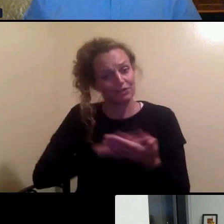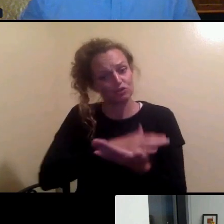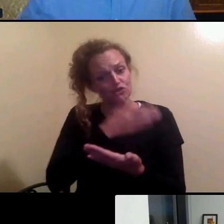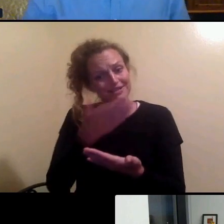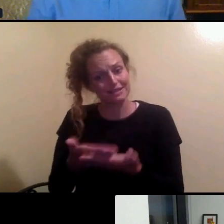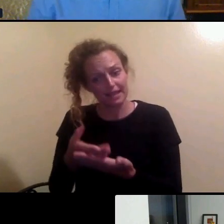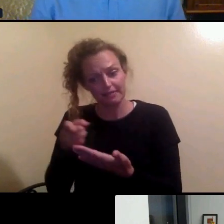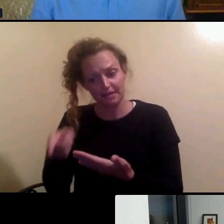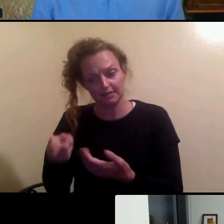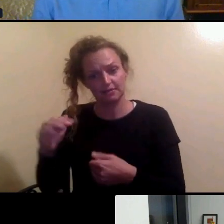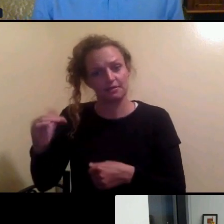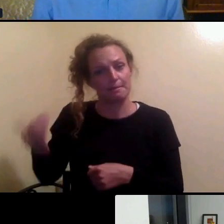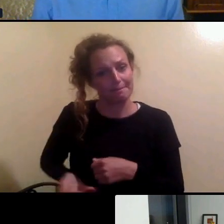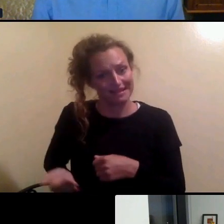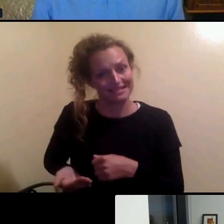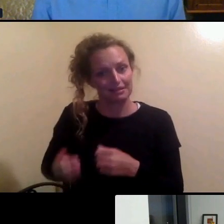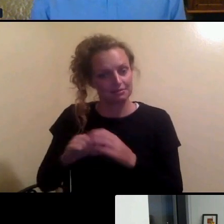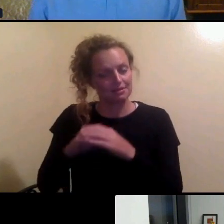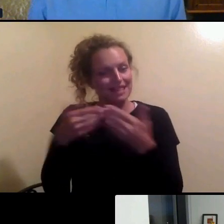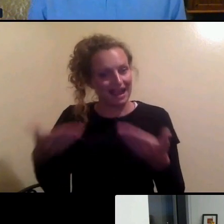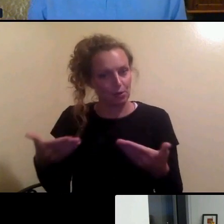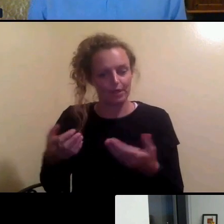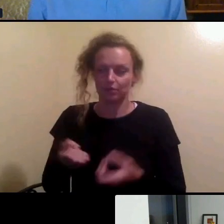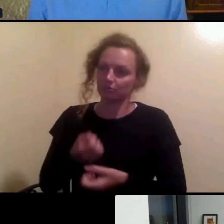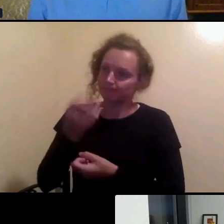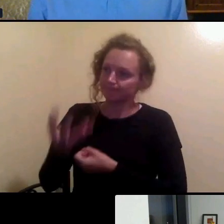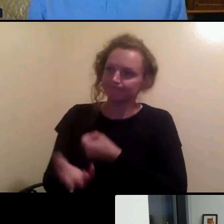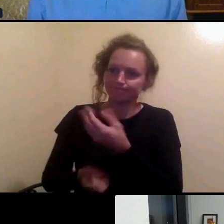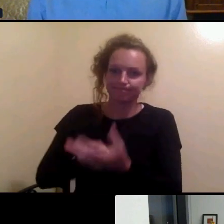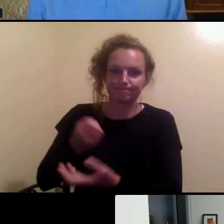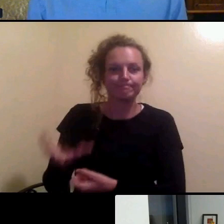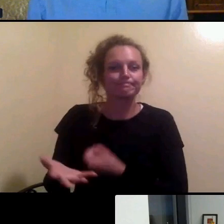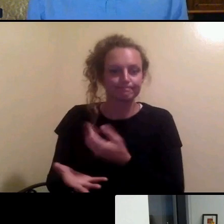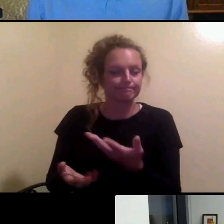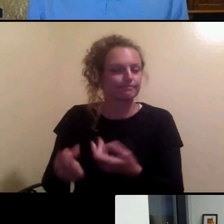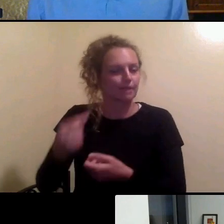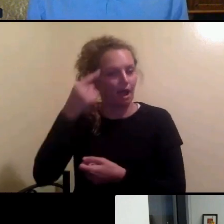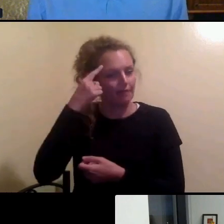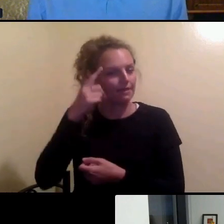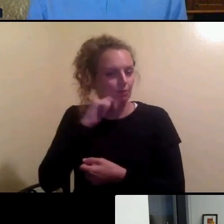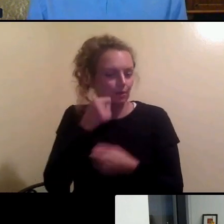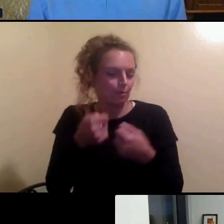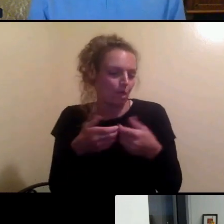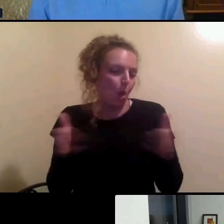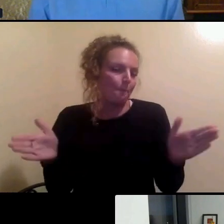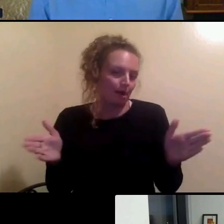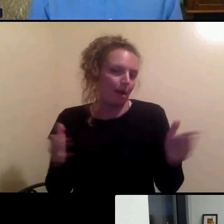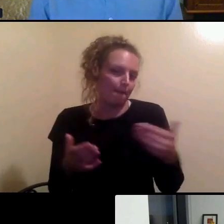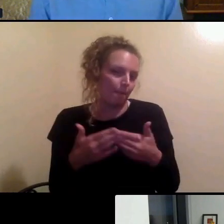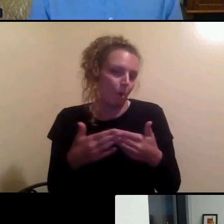language, I think we are going to unlock more investment for this space.